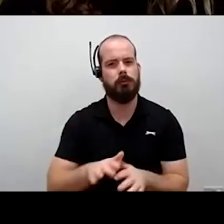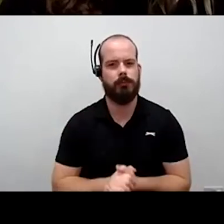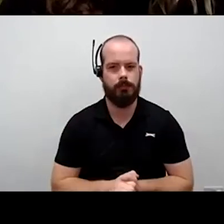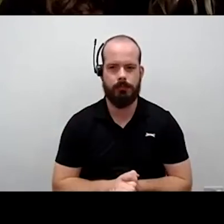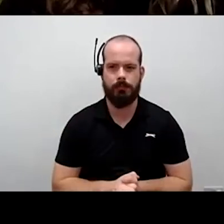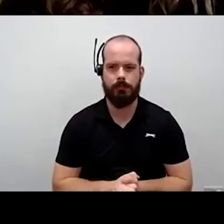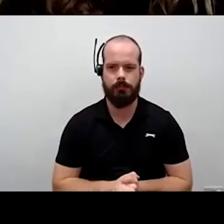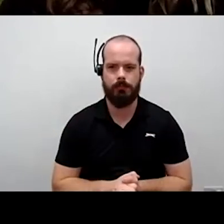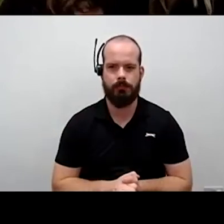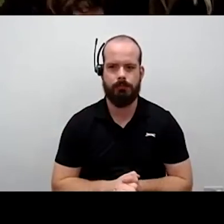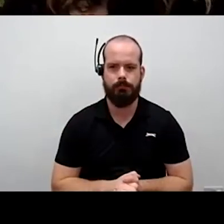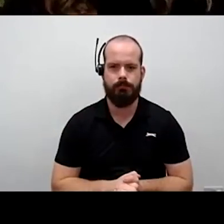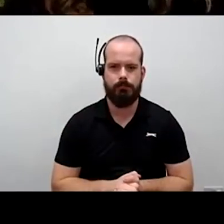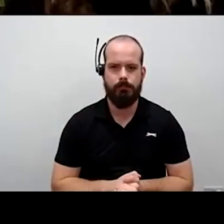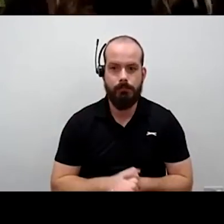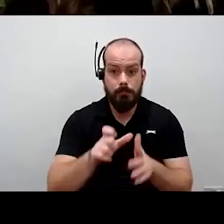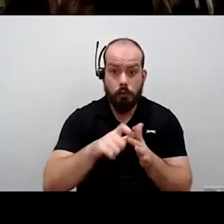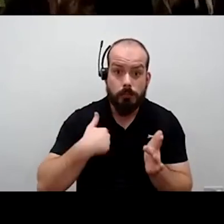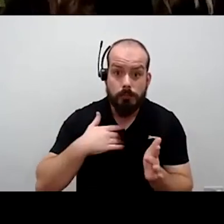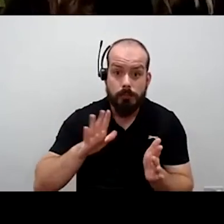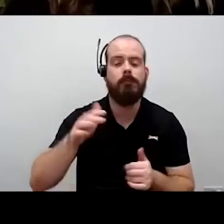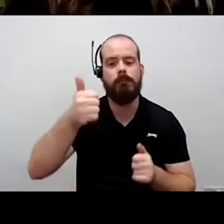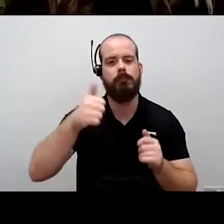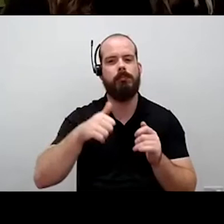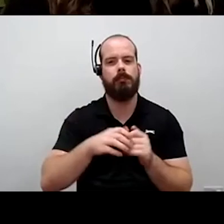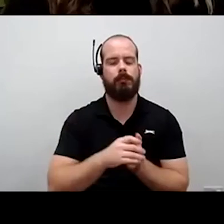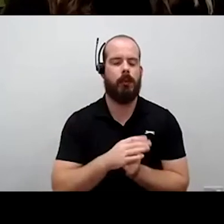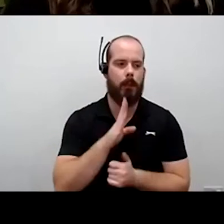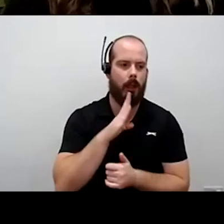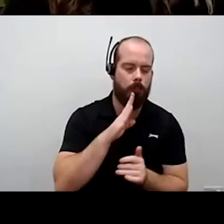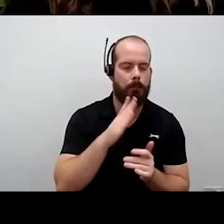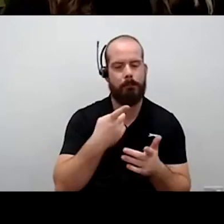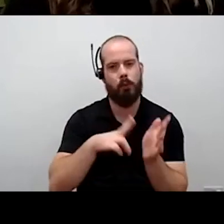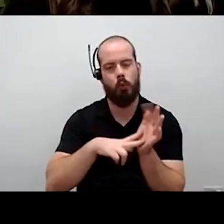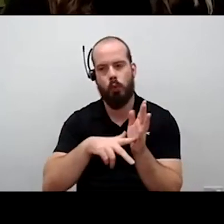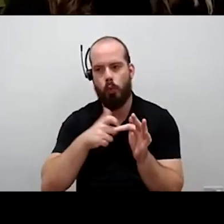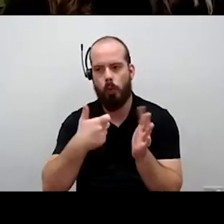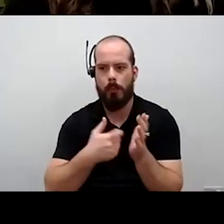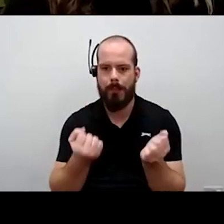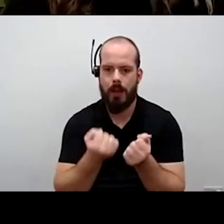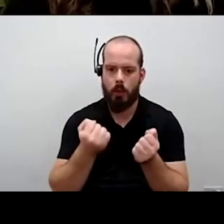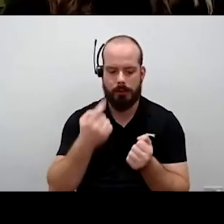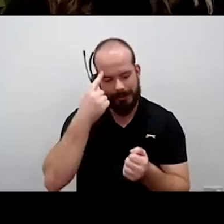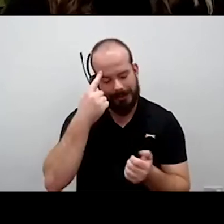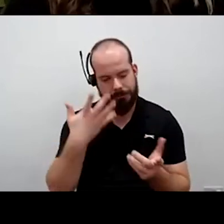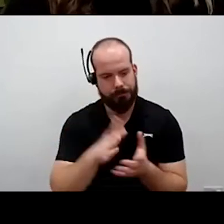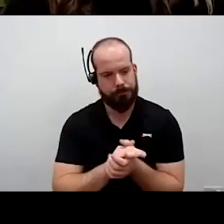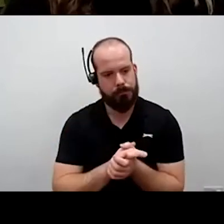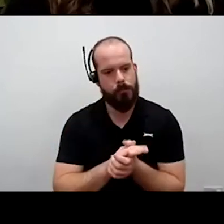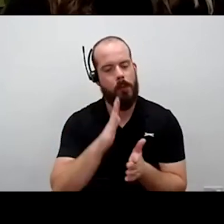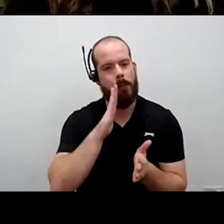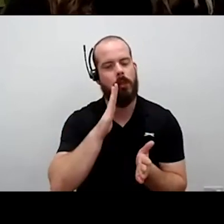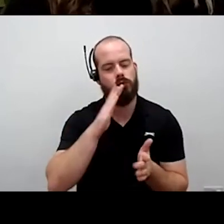Yep, I say something. Belgium and nuclear. So Belgium also decided to step out of